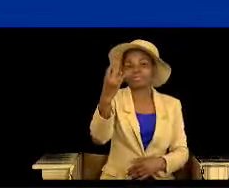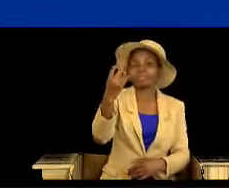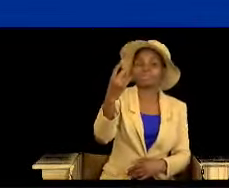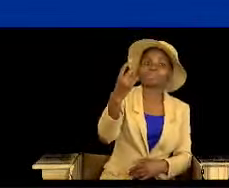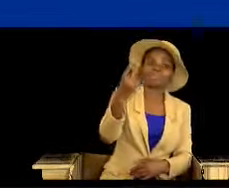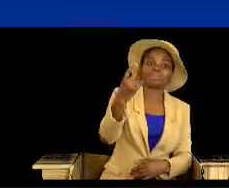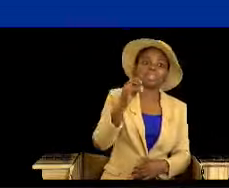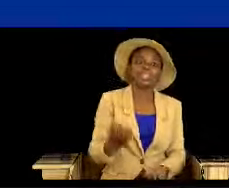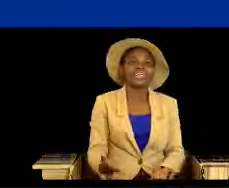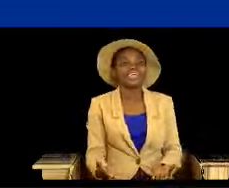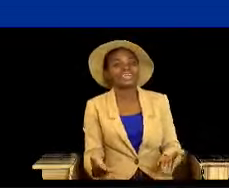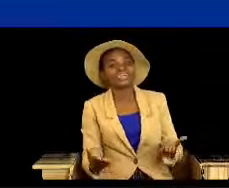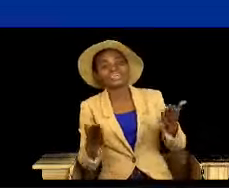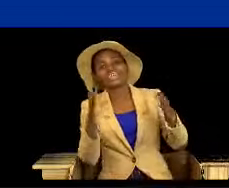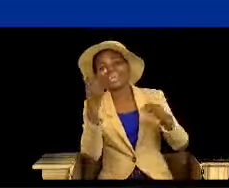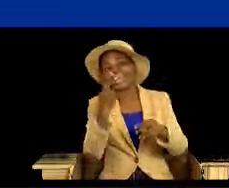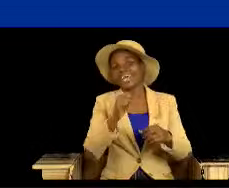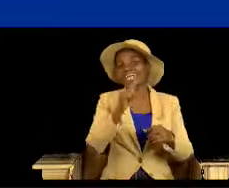by